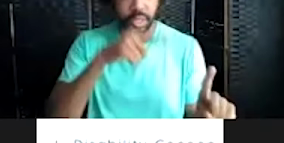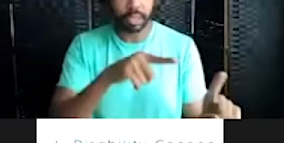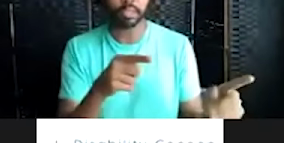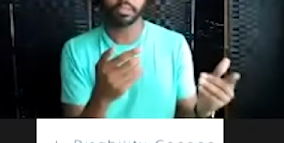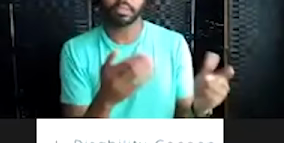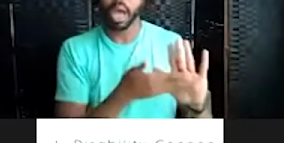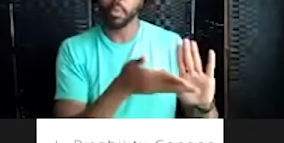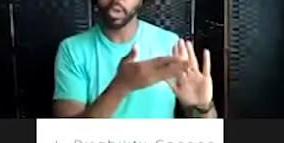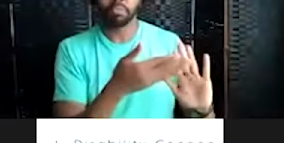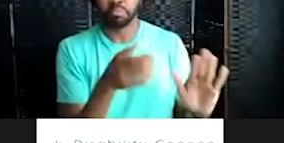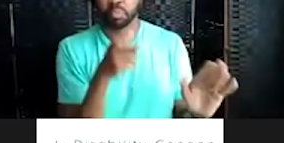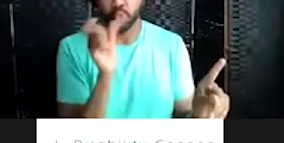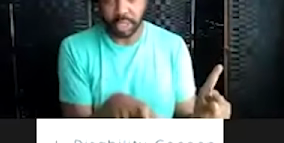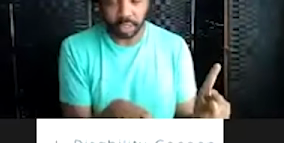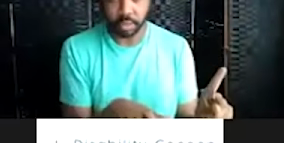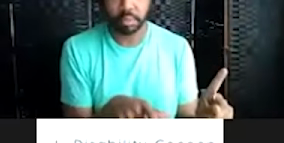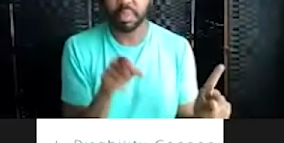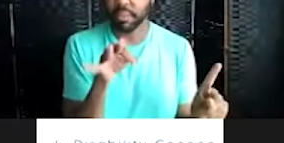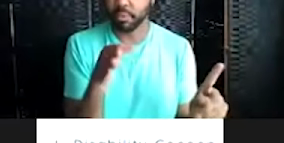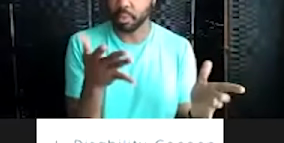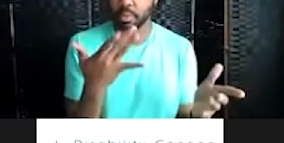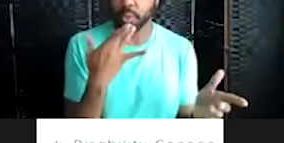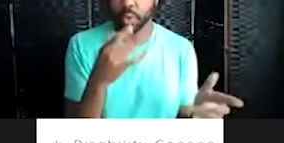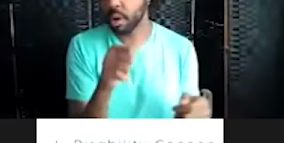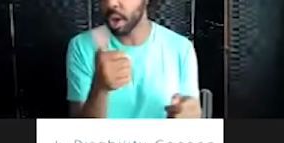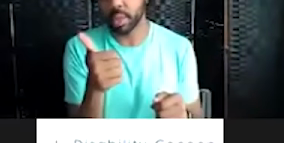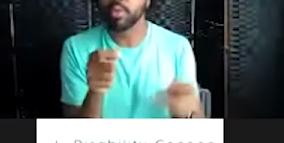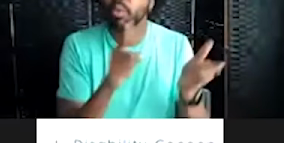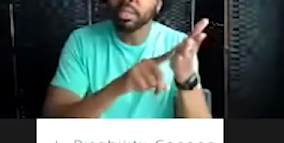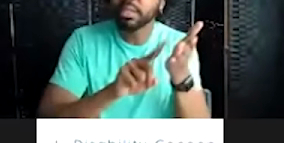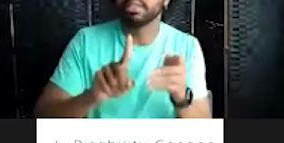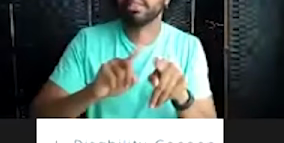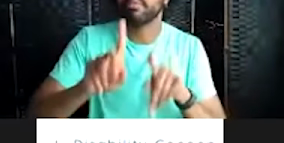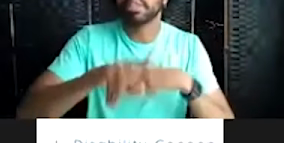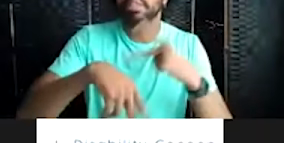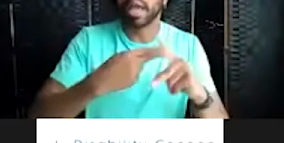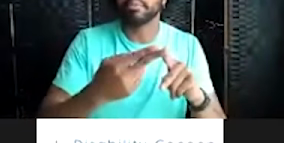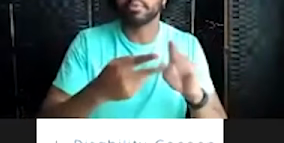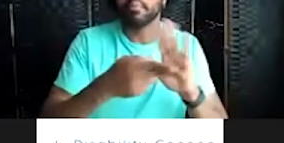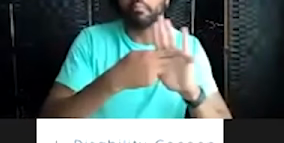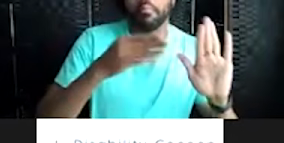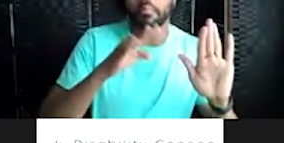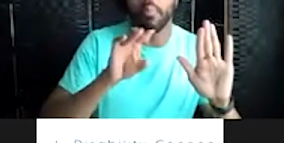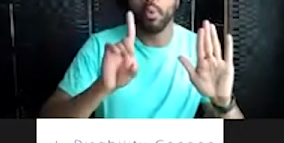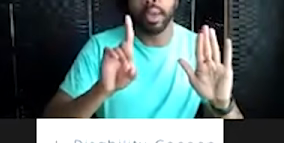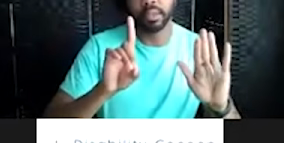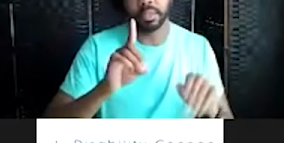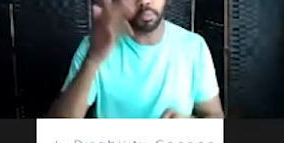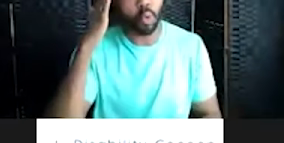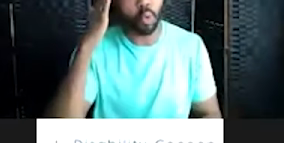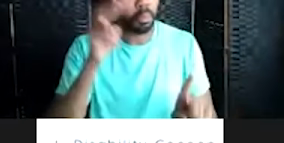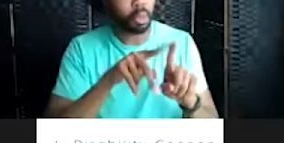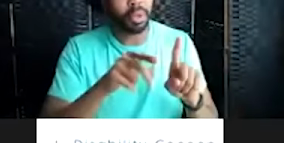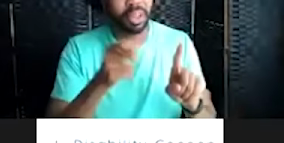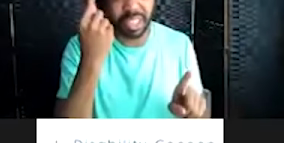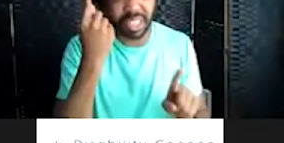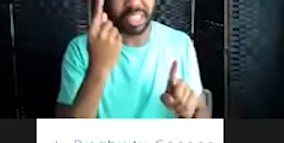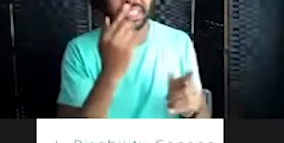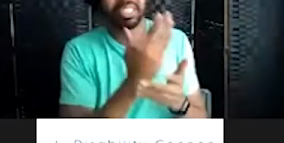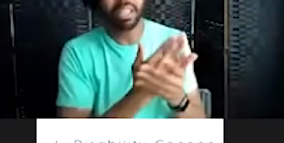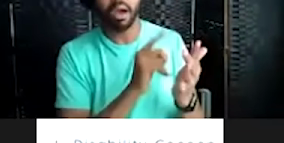of brands of these smart plugs, just be aware that some of those do require you to have a hub in